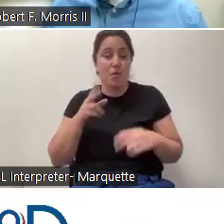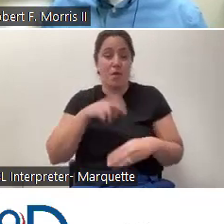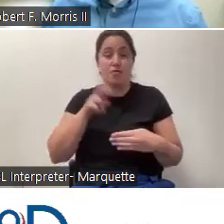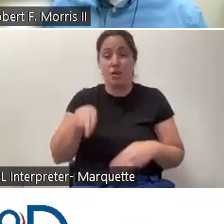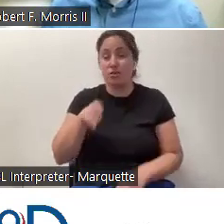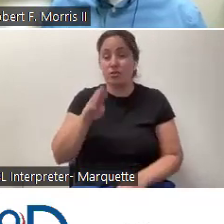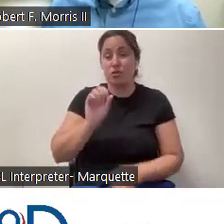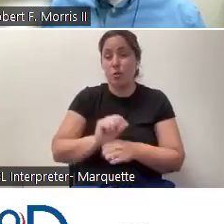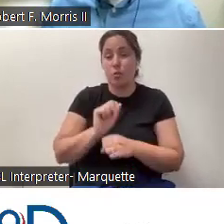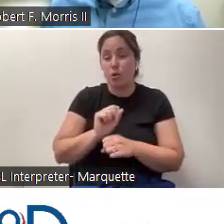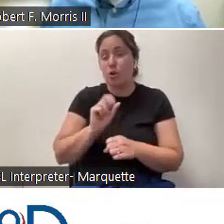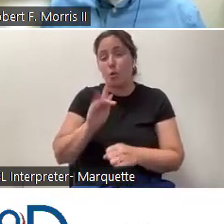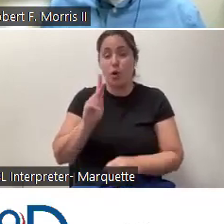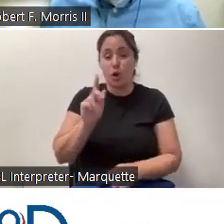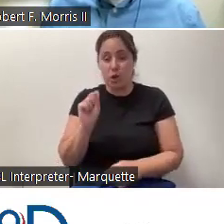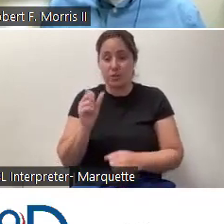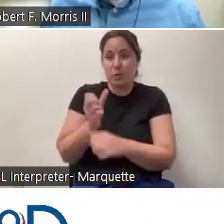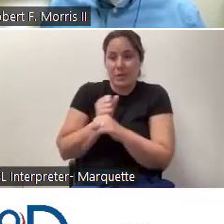get those supports that are needed.